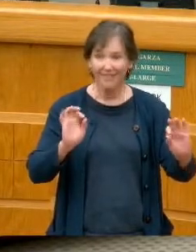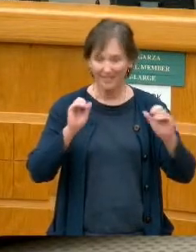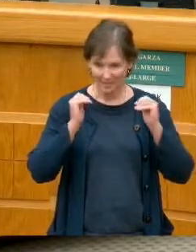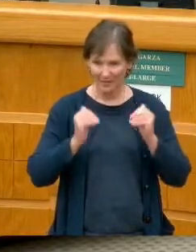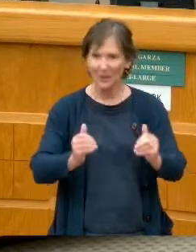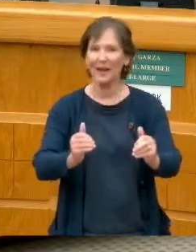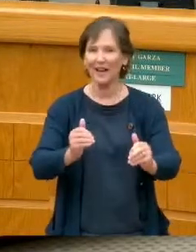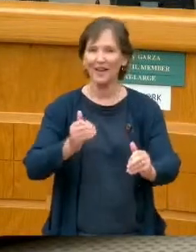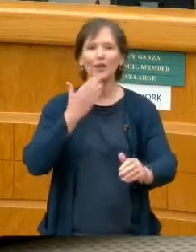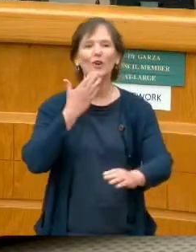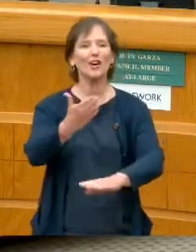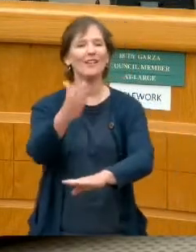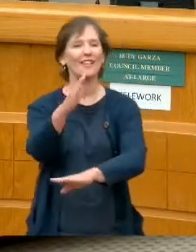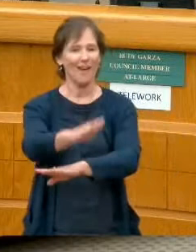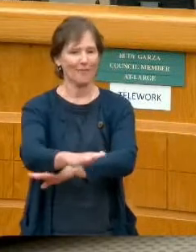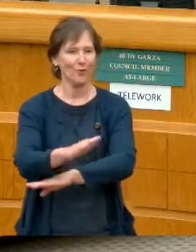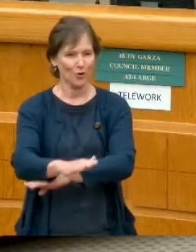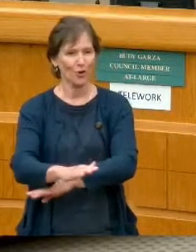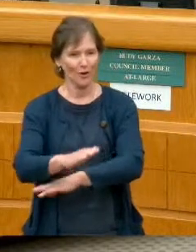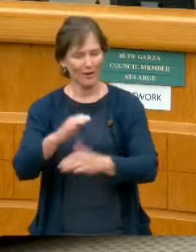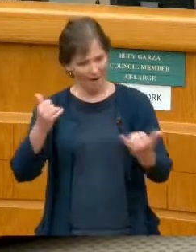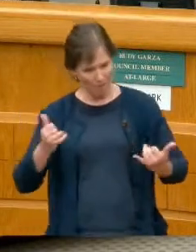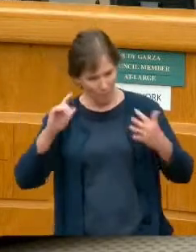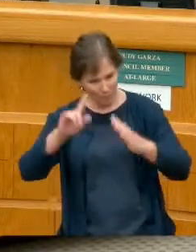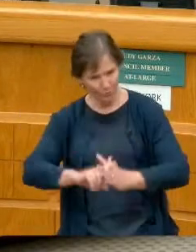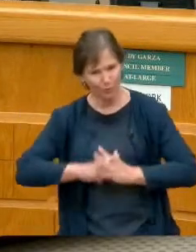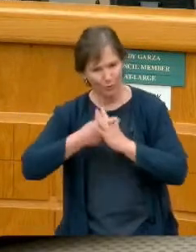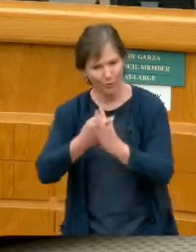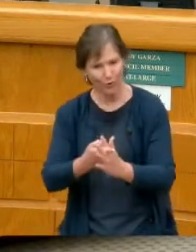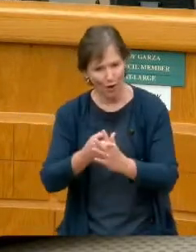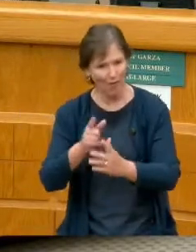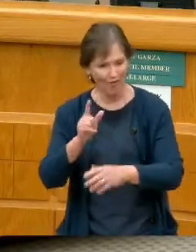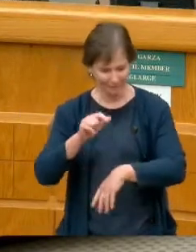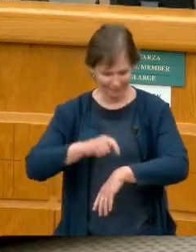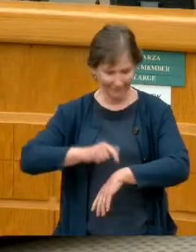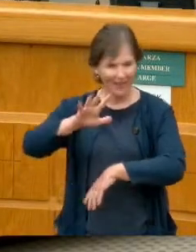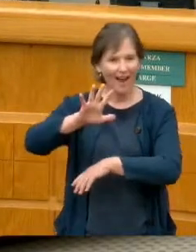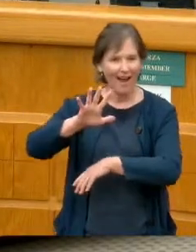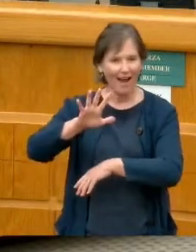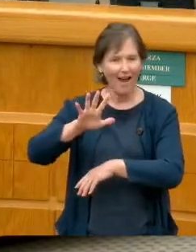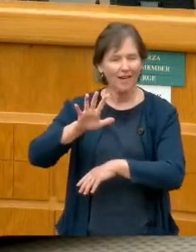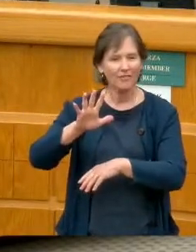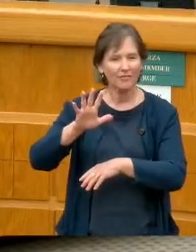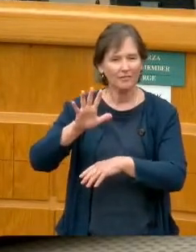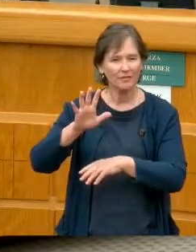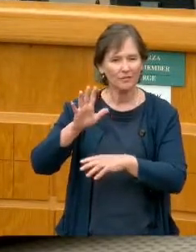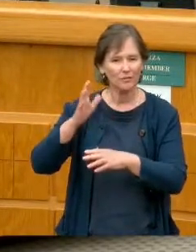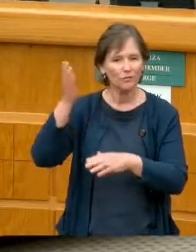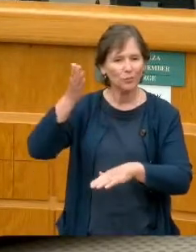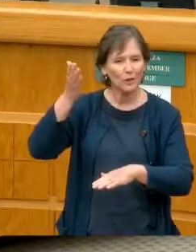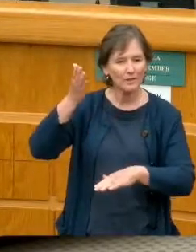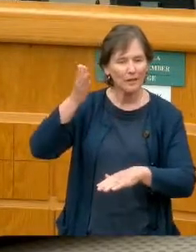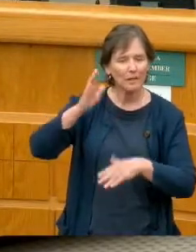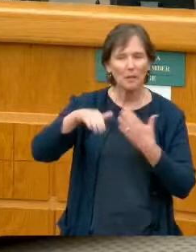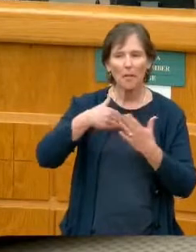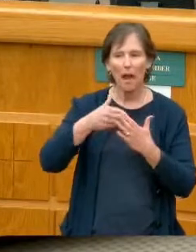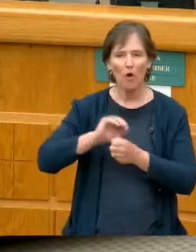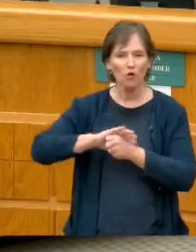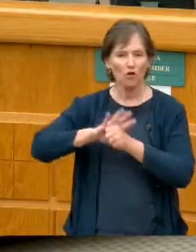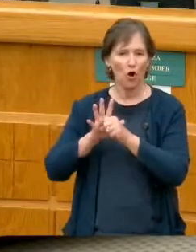All right, well, good afternoon. We'll begin our 5 o'clock briefing on the COVID updates for September the